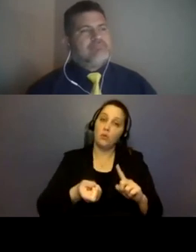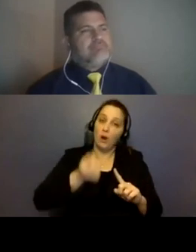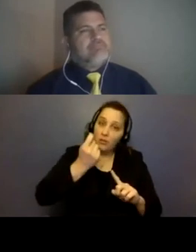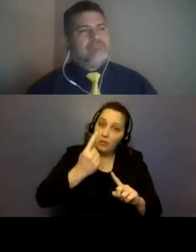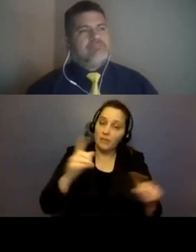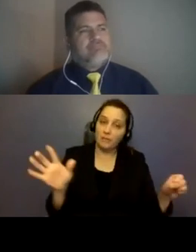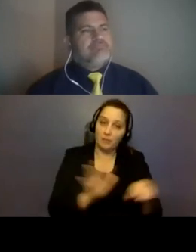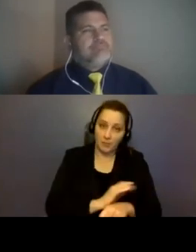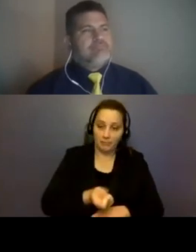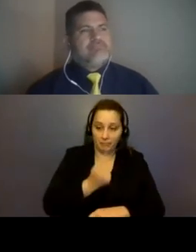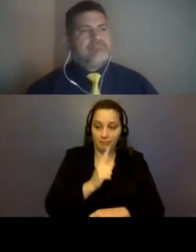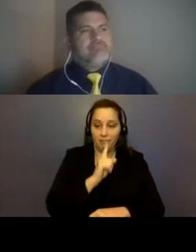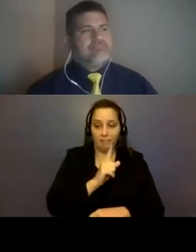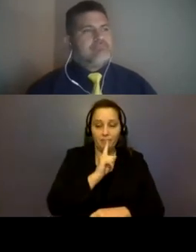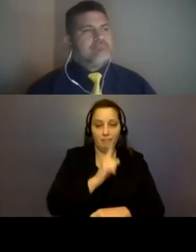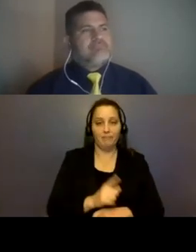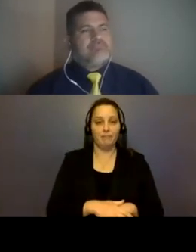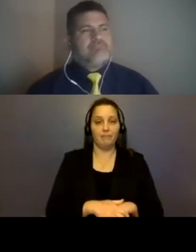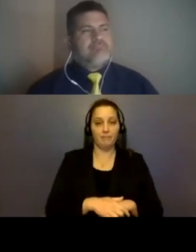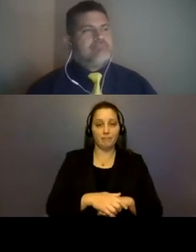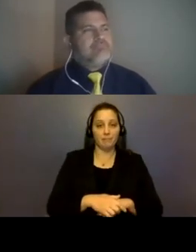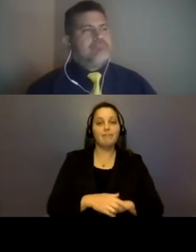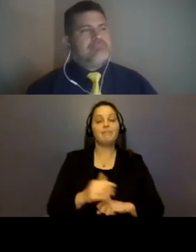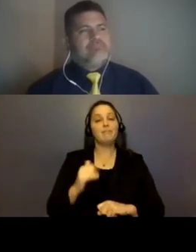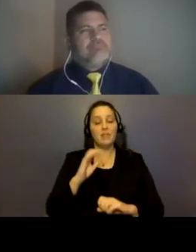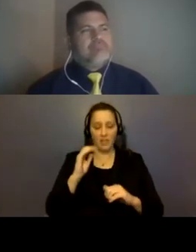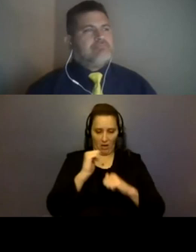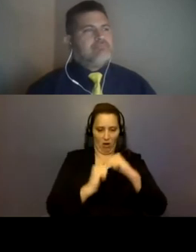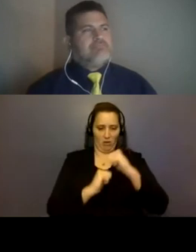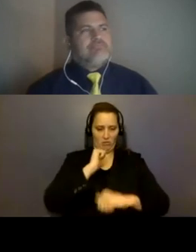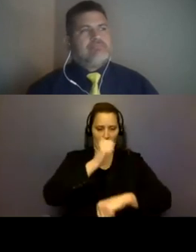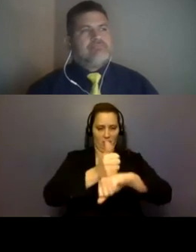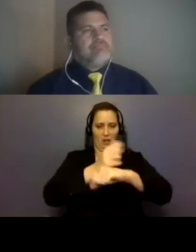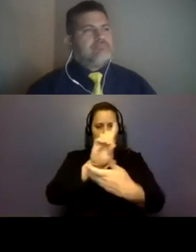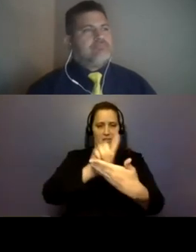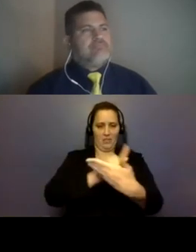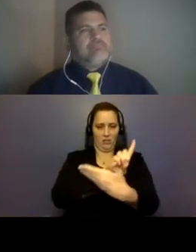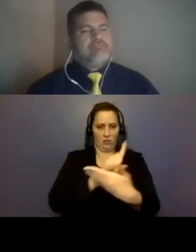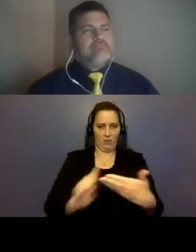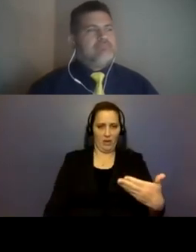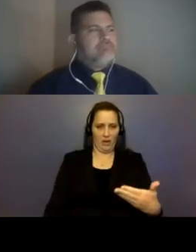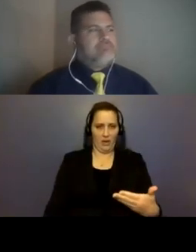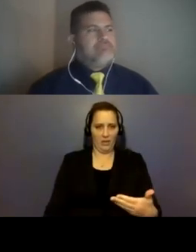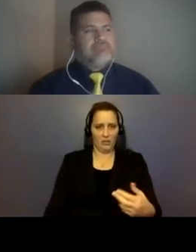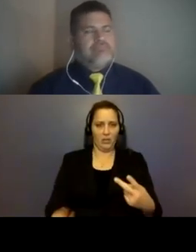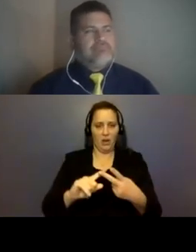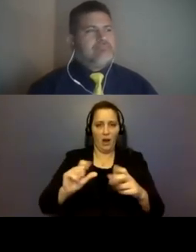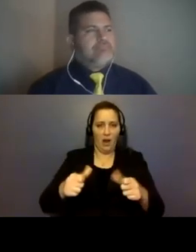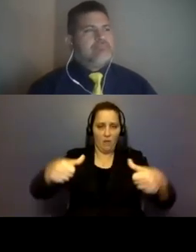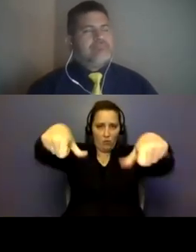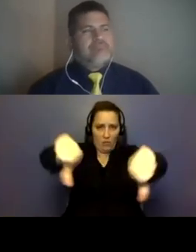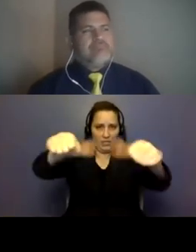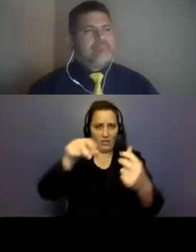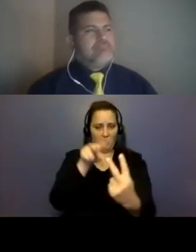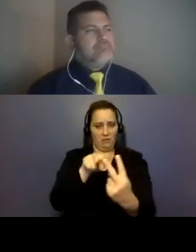that the construct of discrimination, the construct of rejection, is